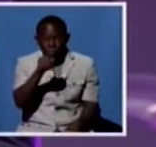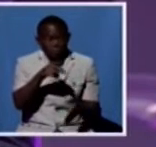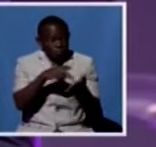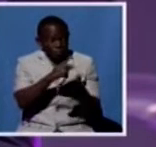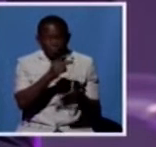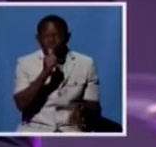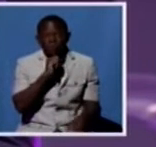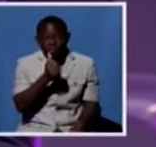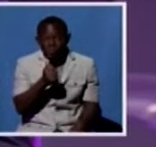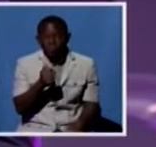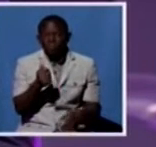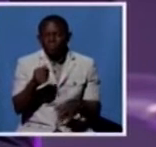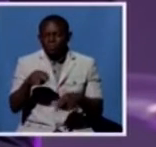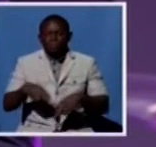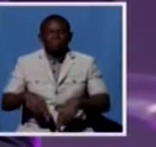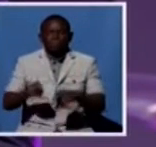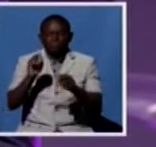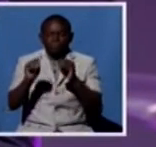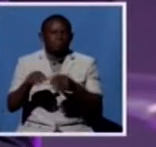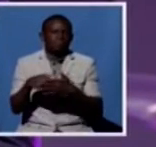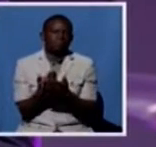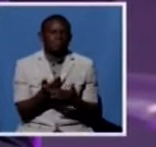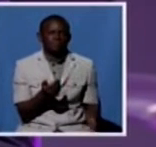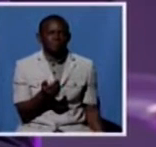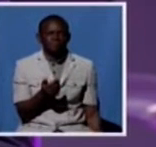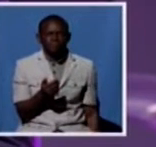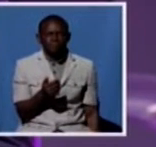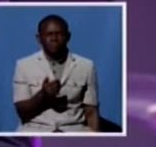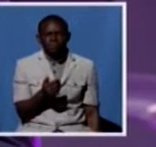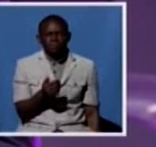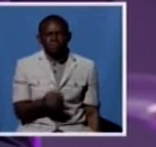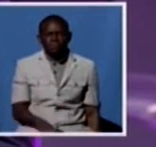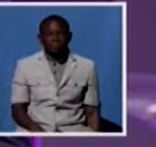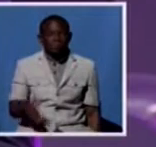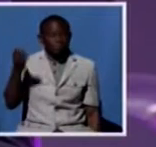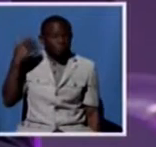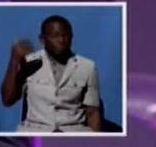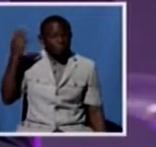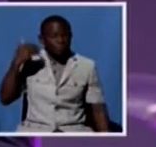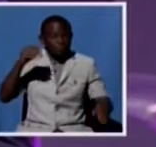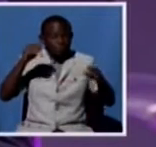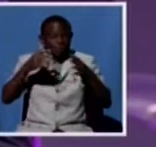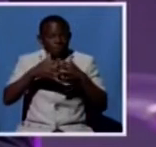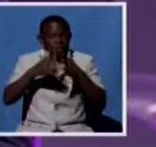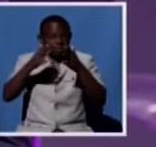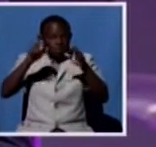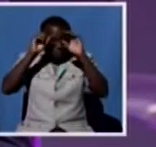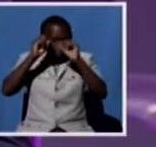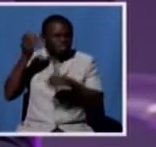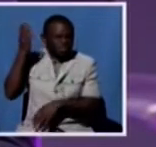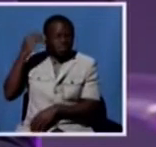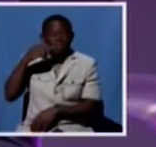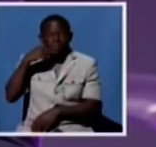that it's not the wealth that creates the roads, but it's the roads that creates the wealth. So for